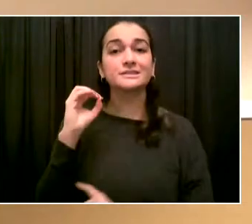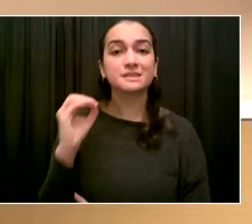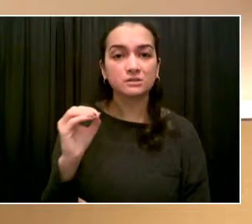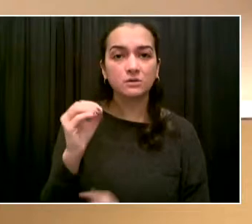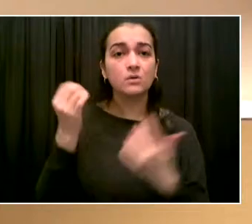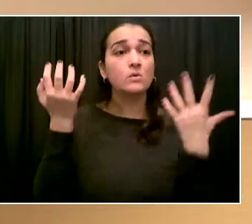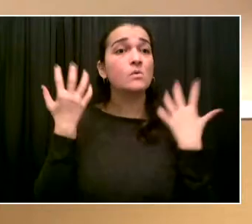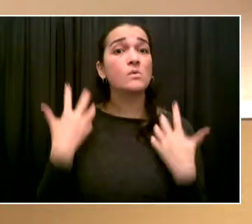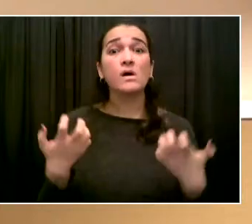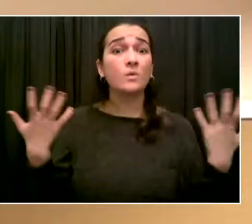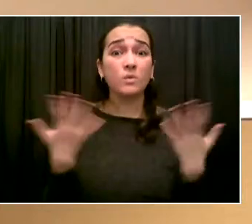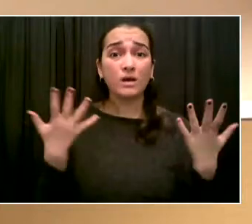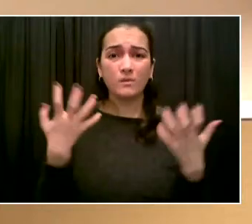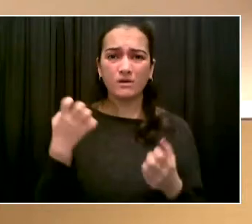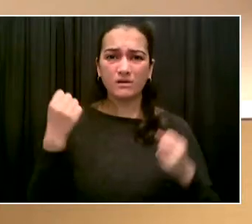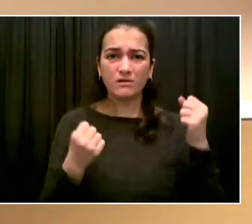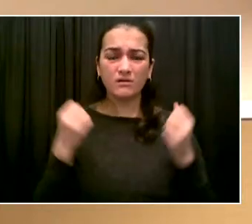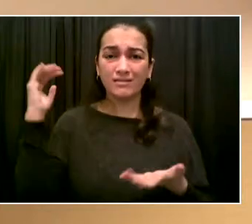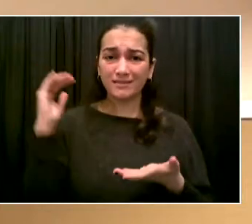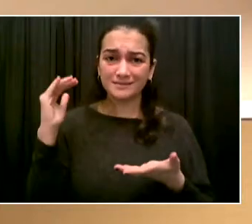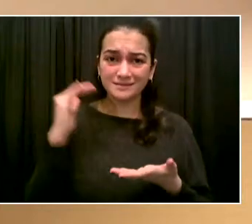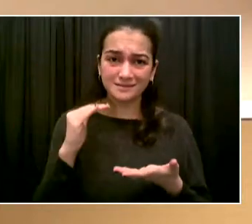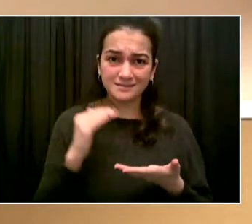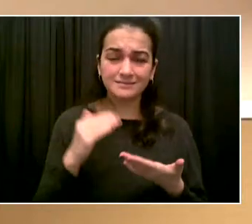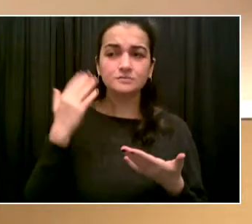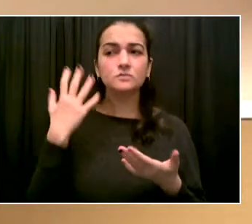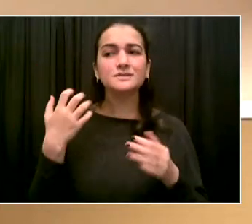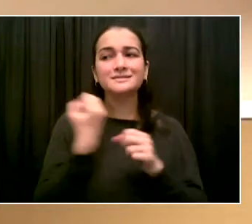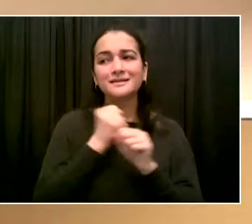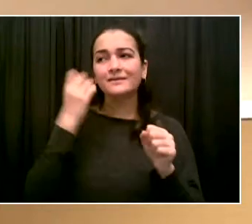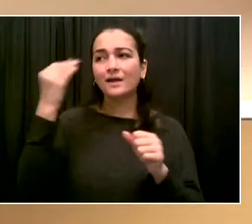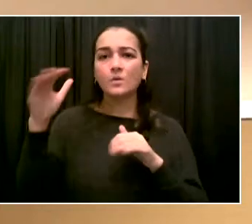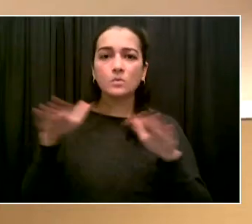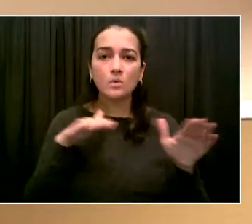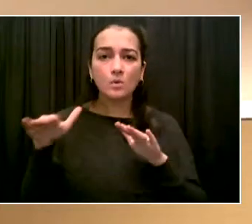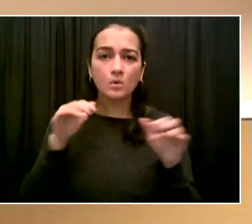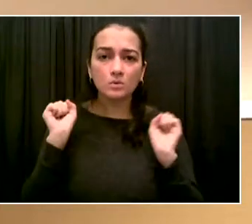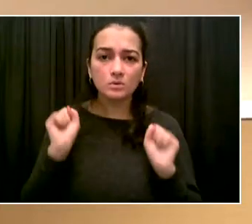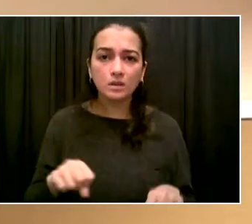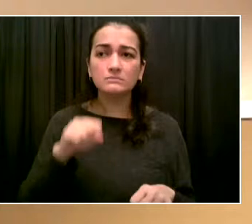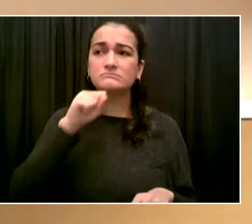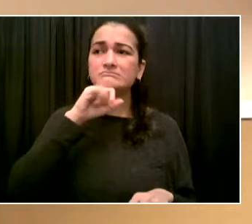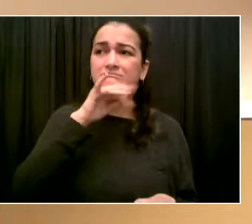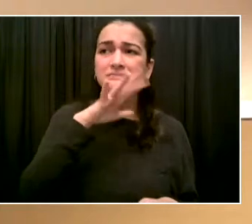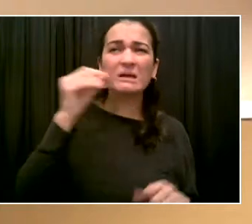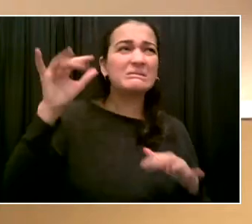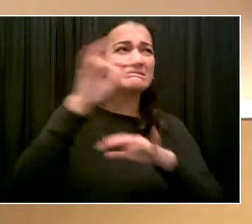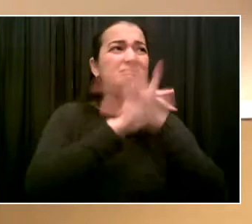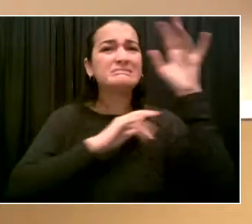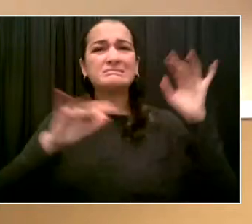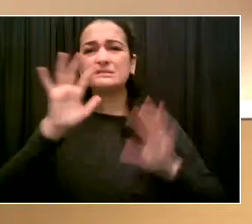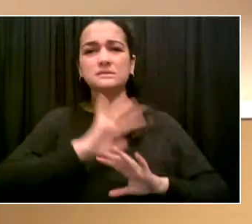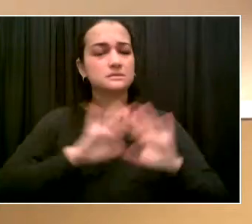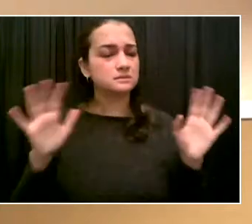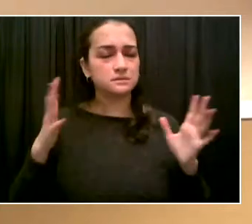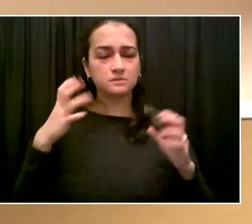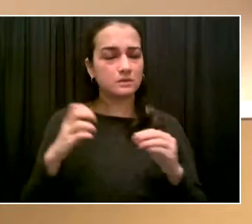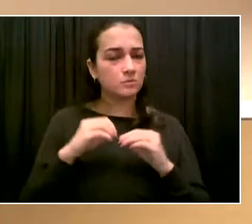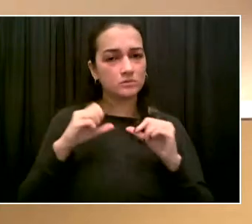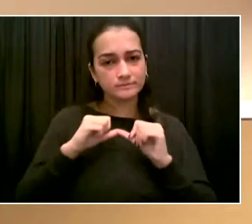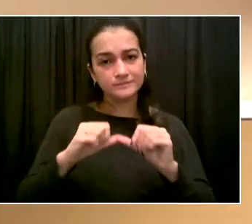specifics around that. But the most important thing is that this is a multi-agency